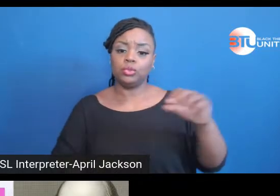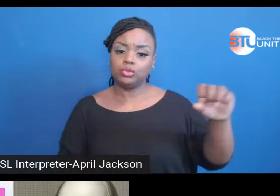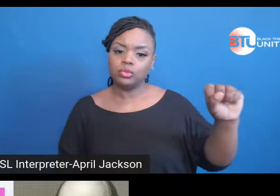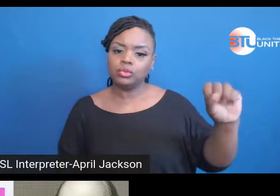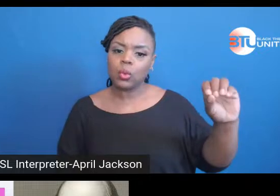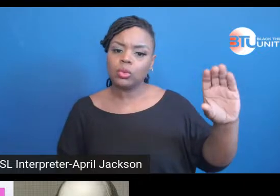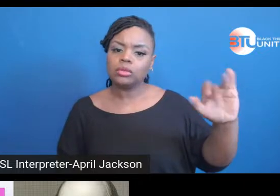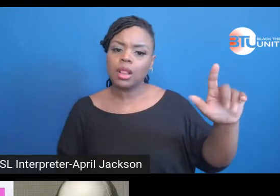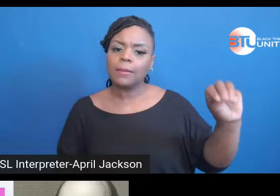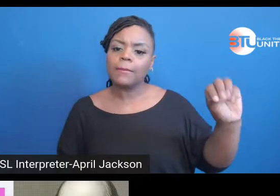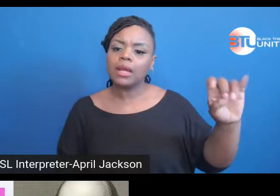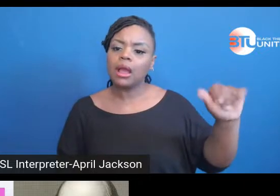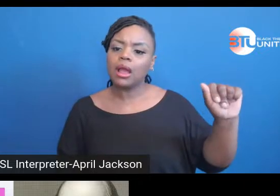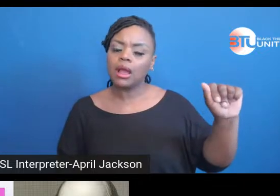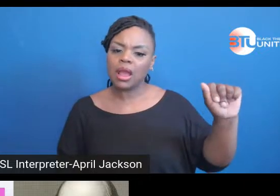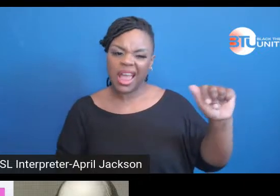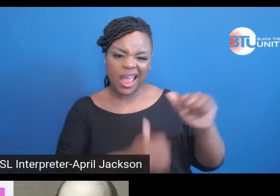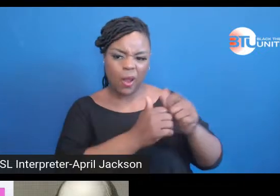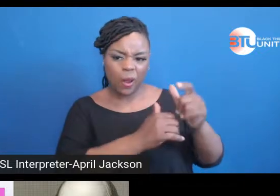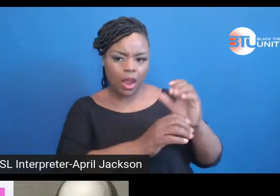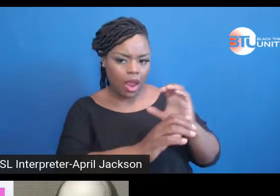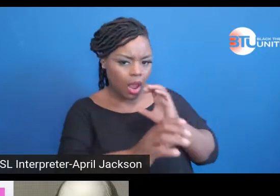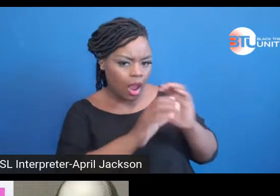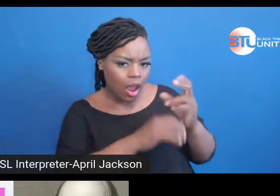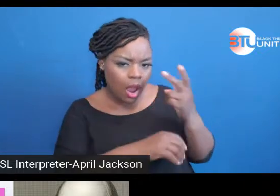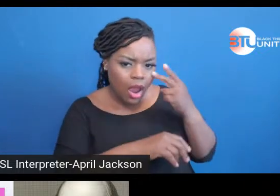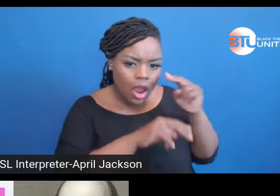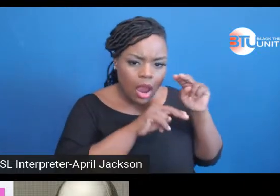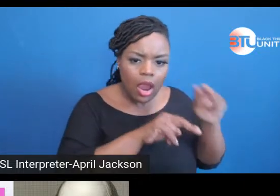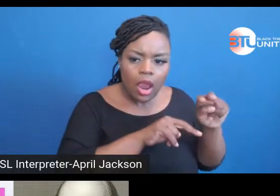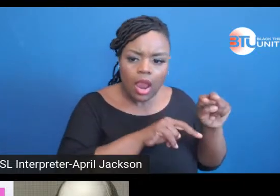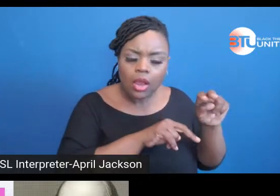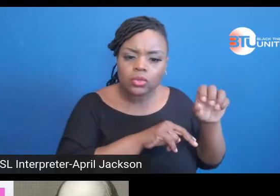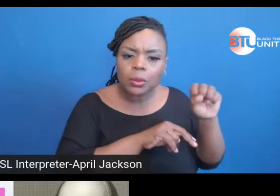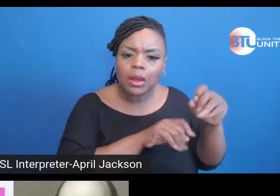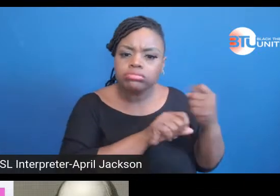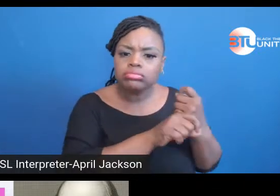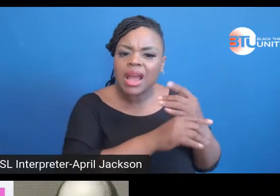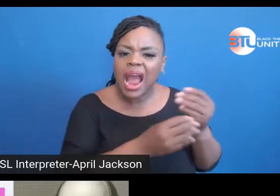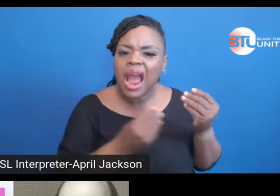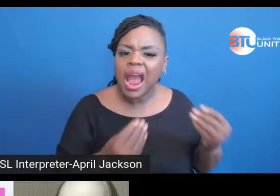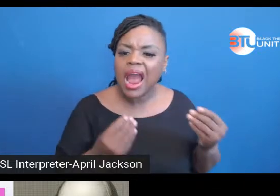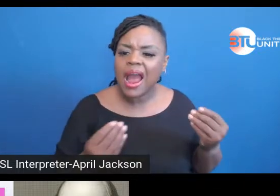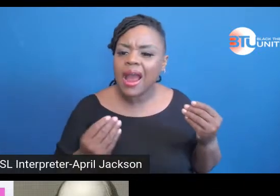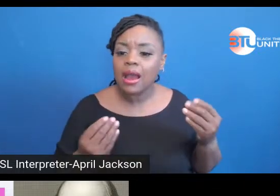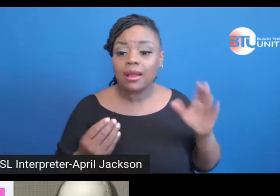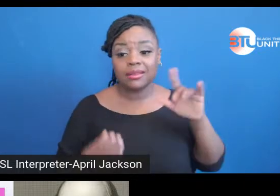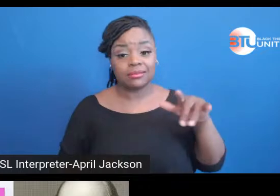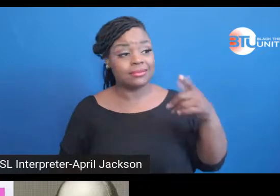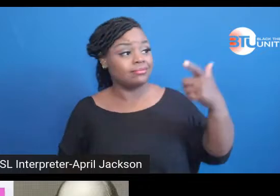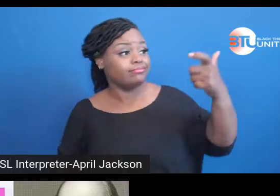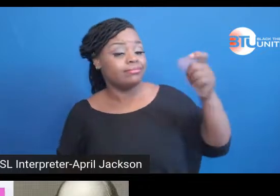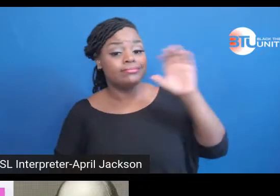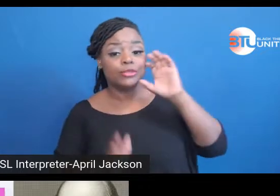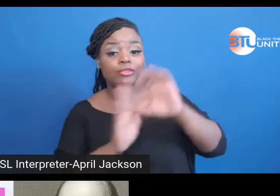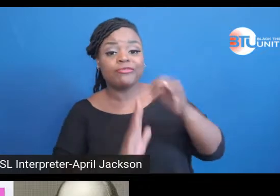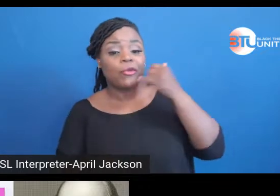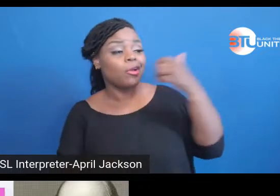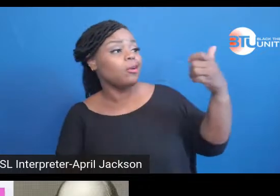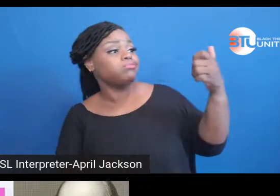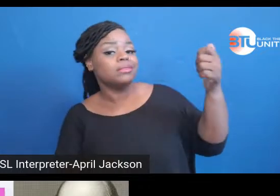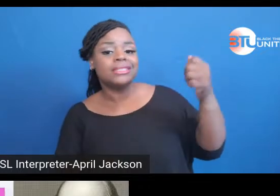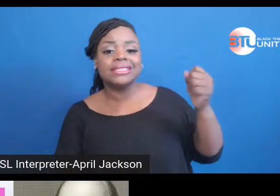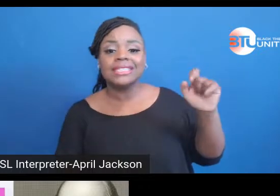whole film was through texts and selfies, and that's the way they shot the